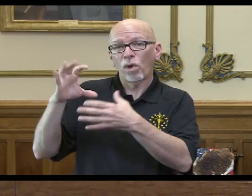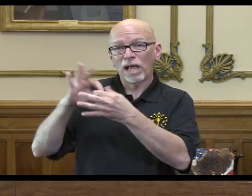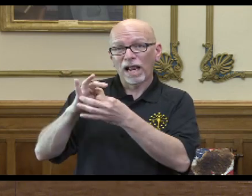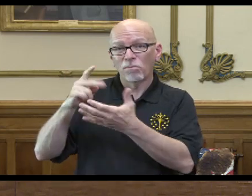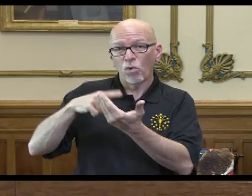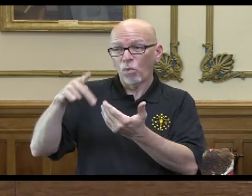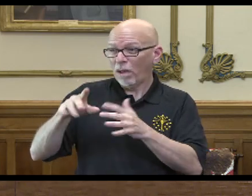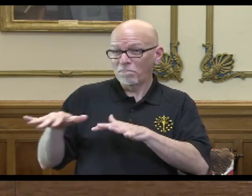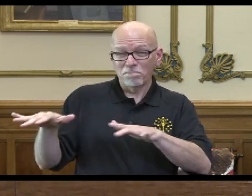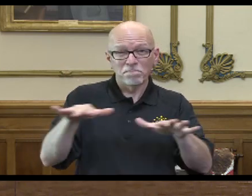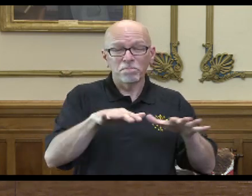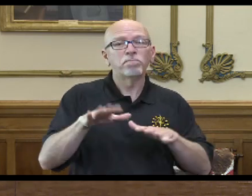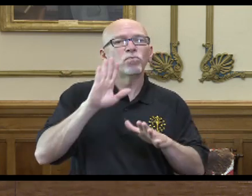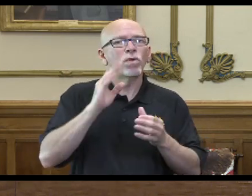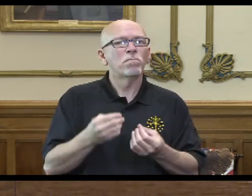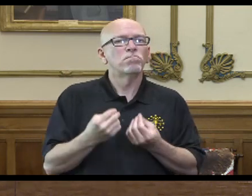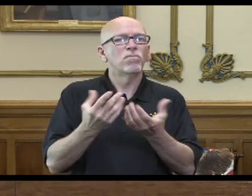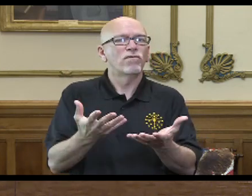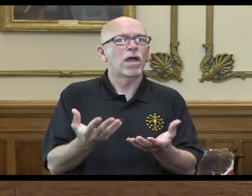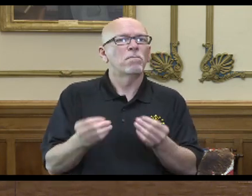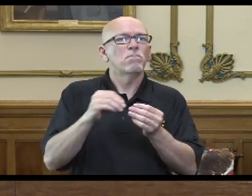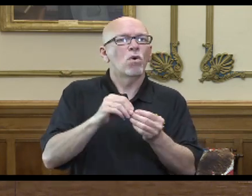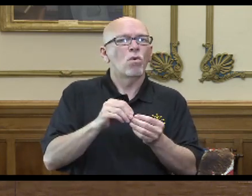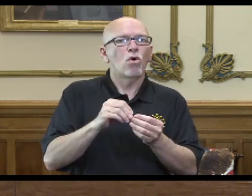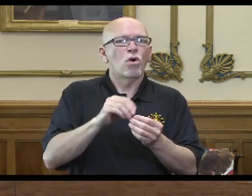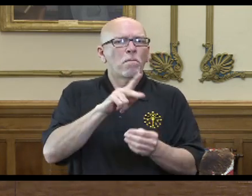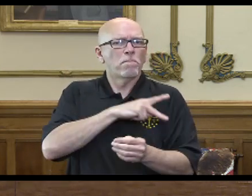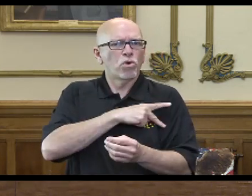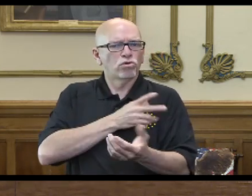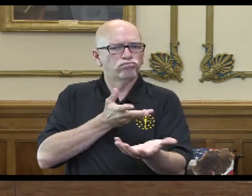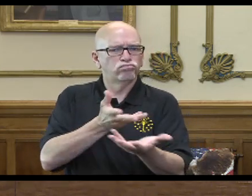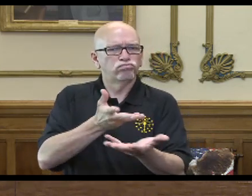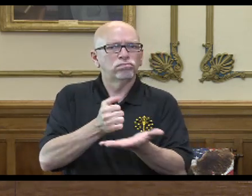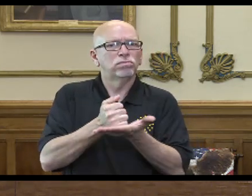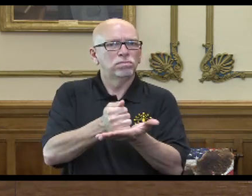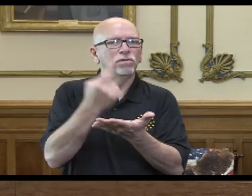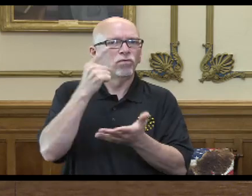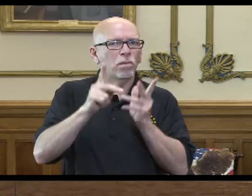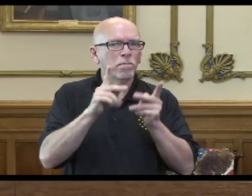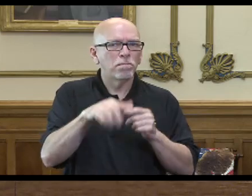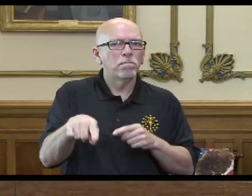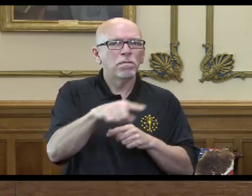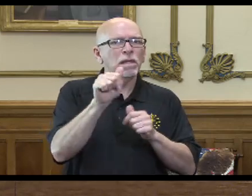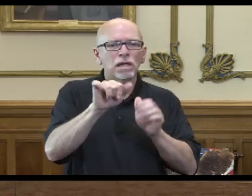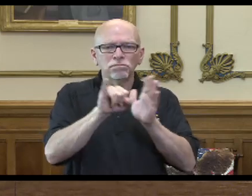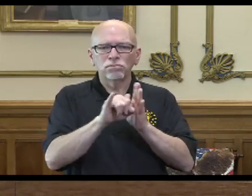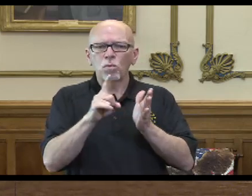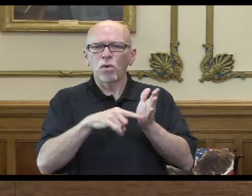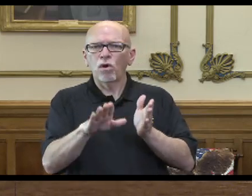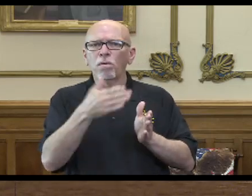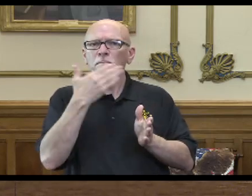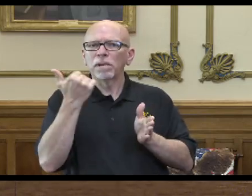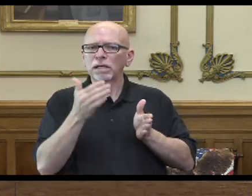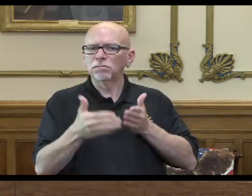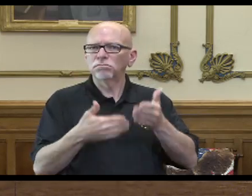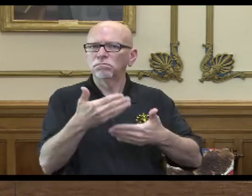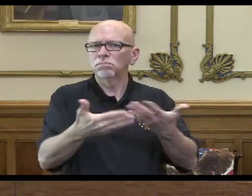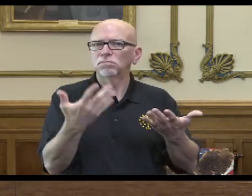Initiative will also provide personalized assistance to Hoosiers to identify the best path